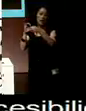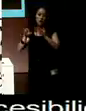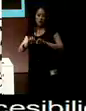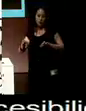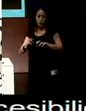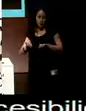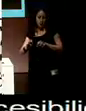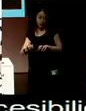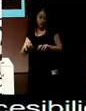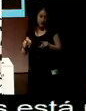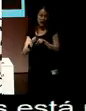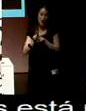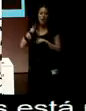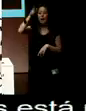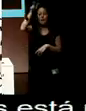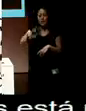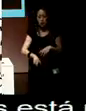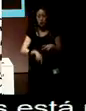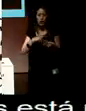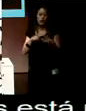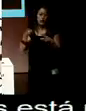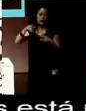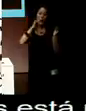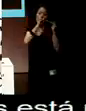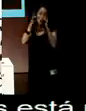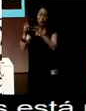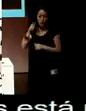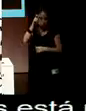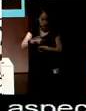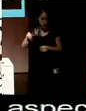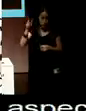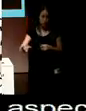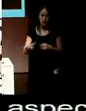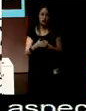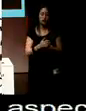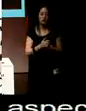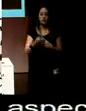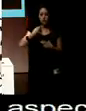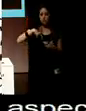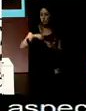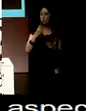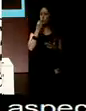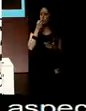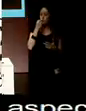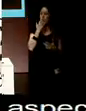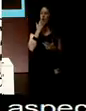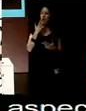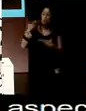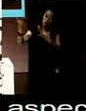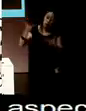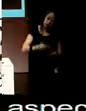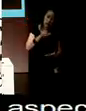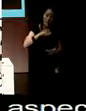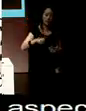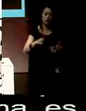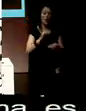interaction. It's about how we welcome people, how we acknowledge them, and how we look after them. It's